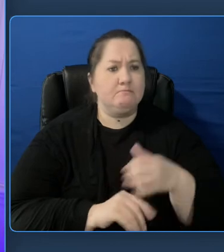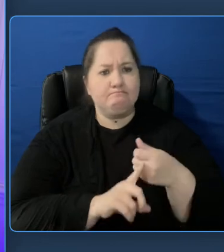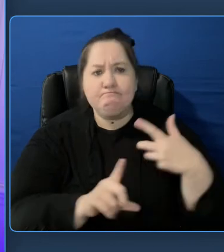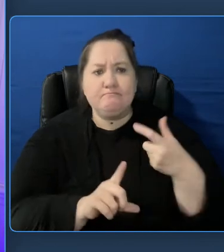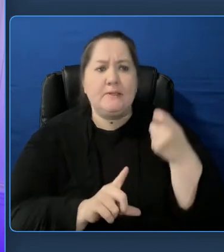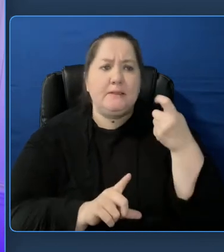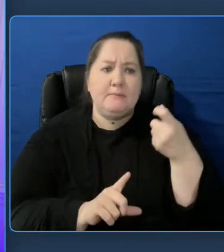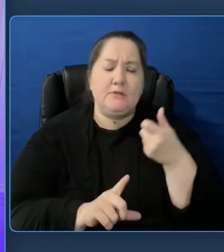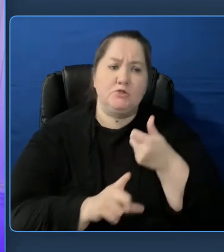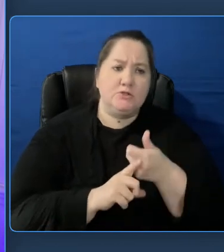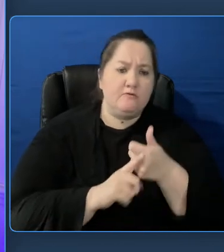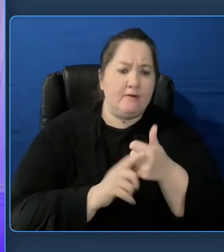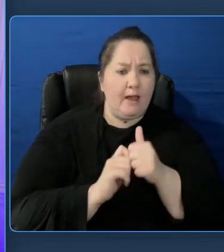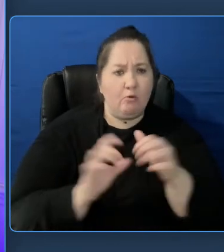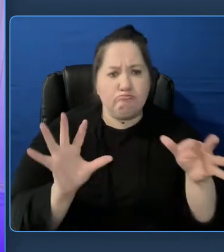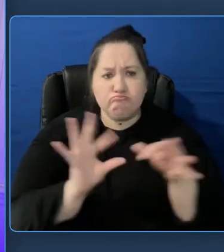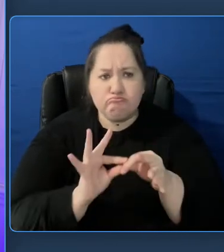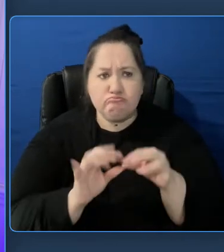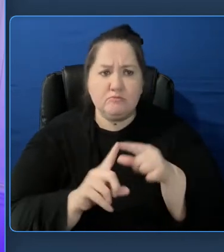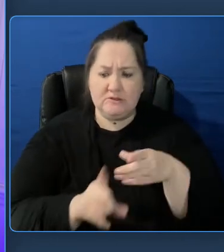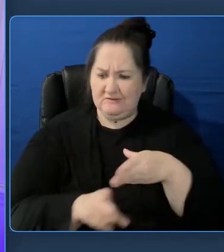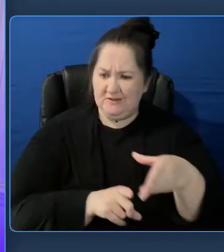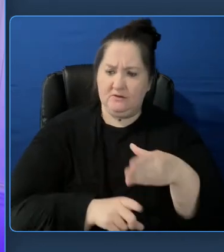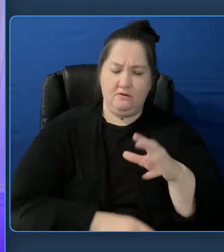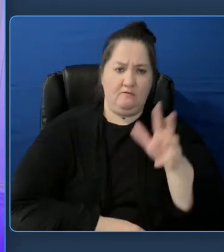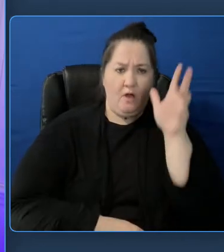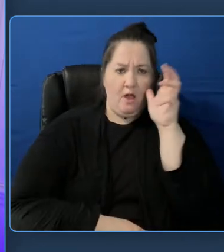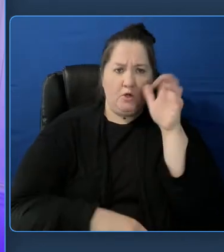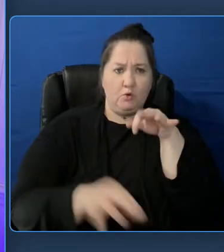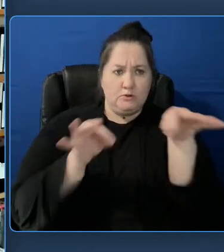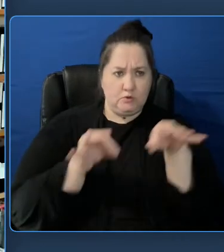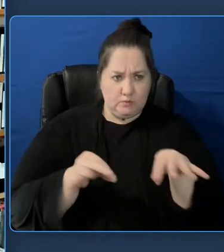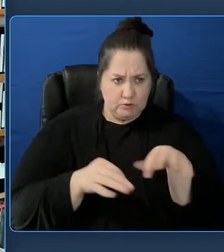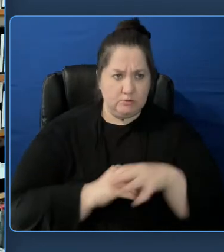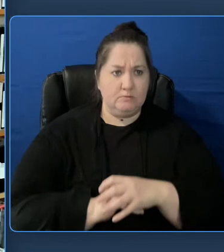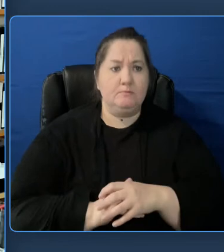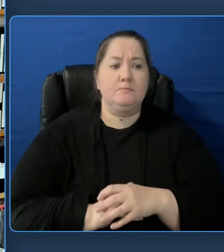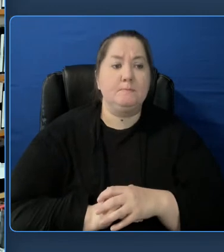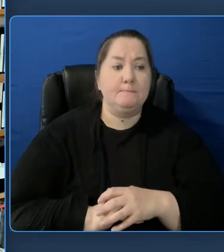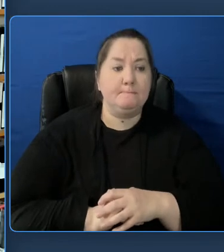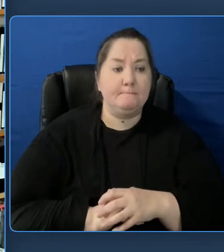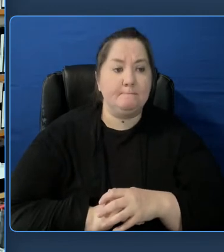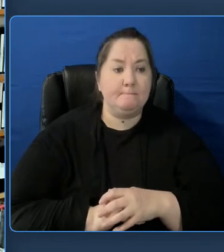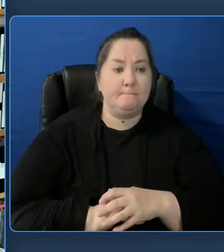yourself and how you're connected to this field of audio descriptions?